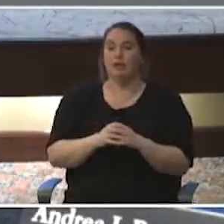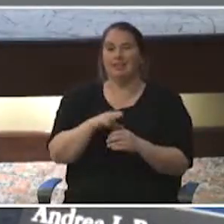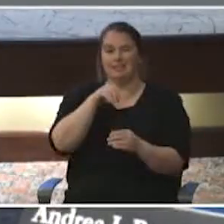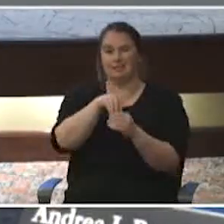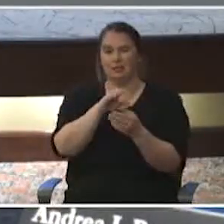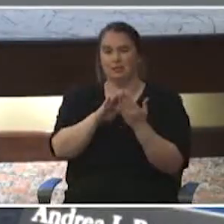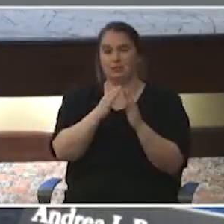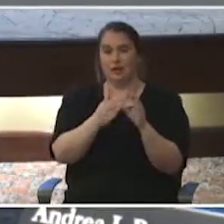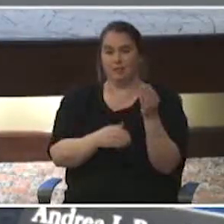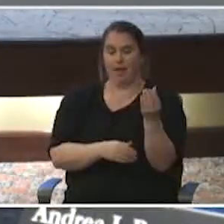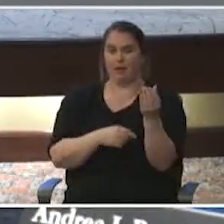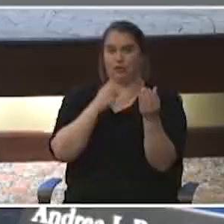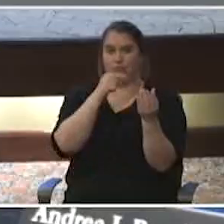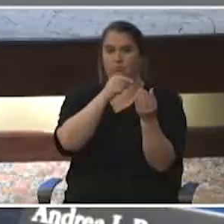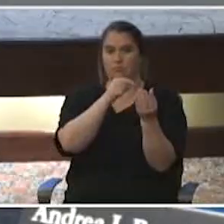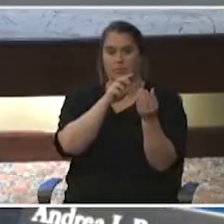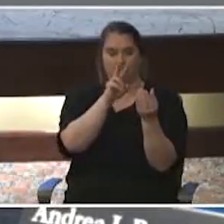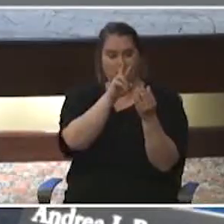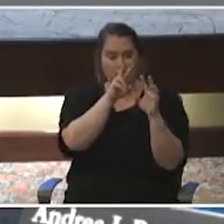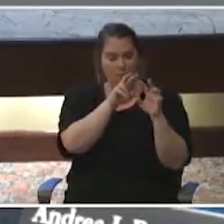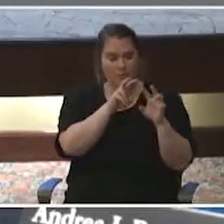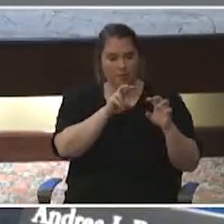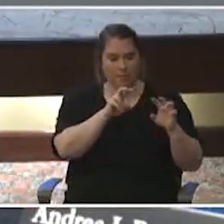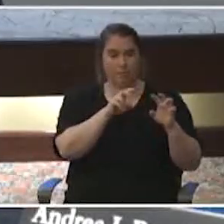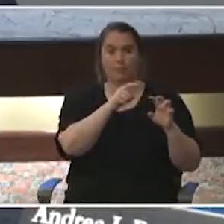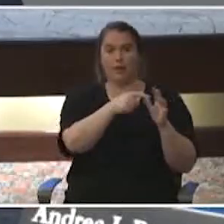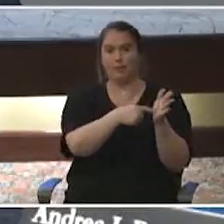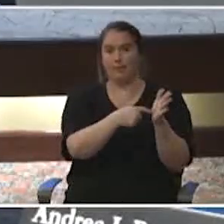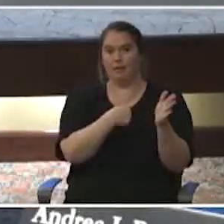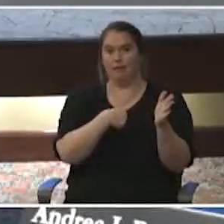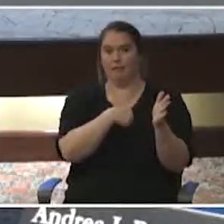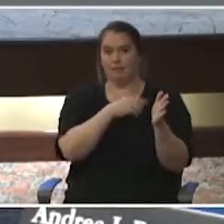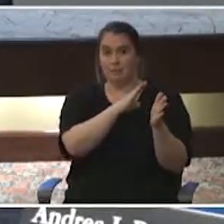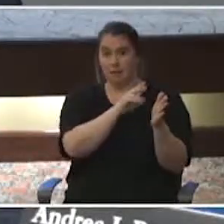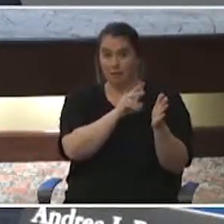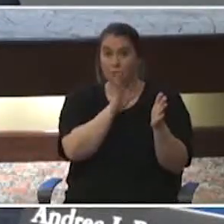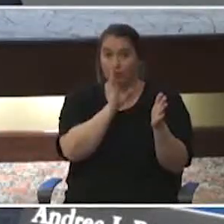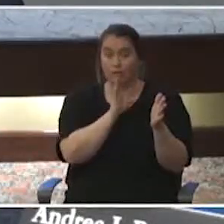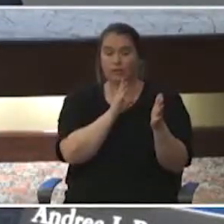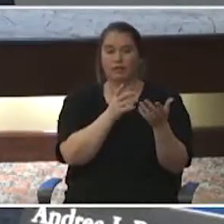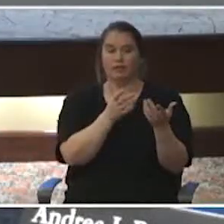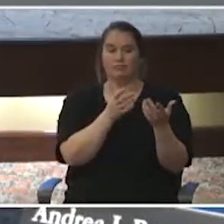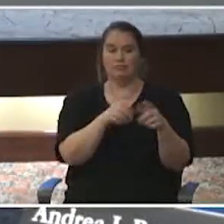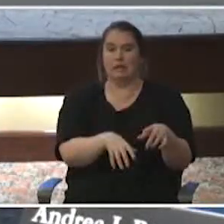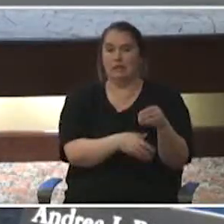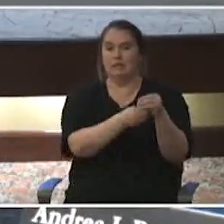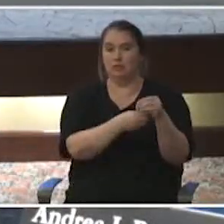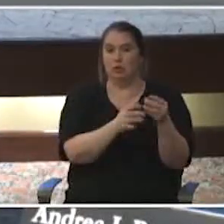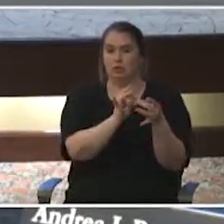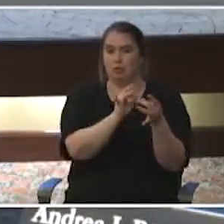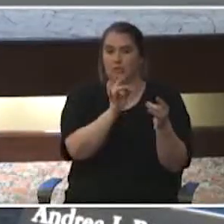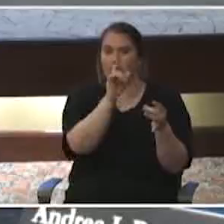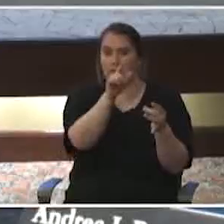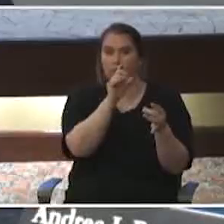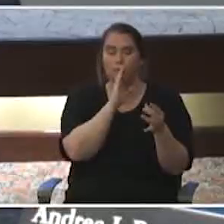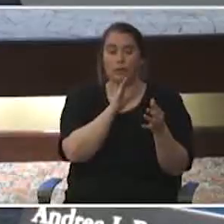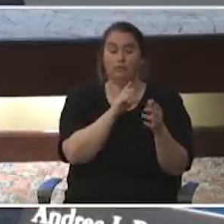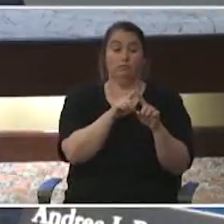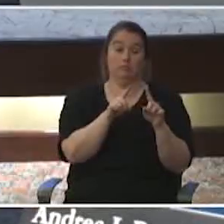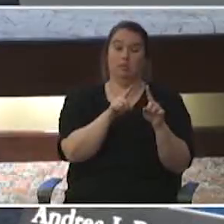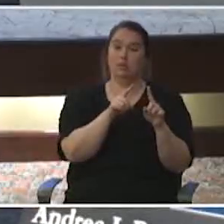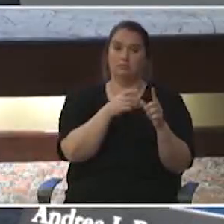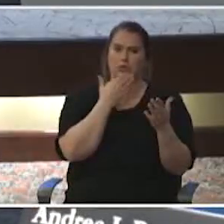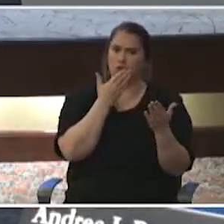that we put together on where they pay us back over or out of their sales tax. So it's a great structure, and I'm happy